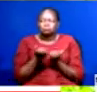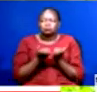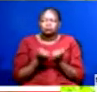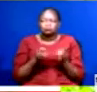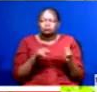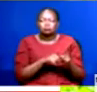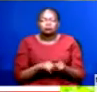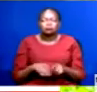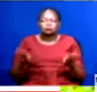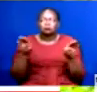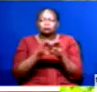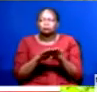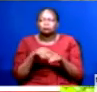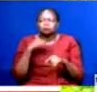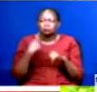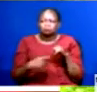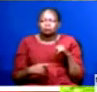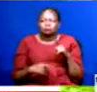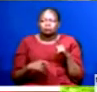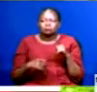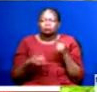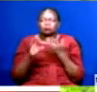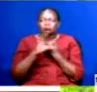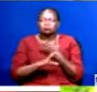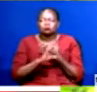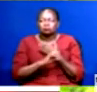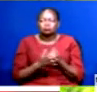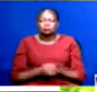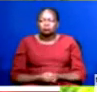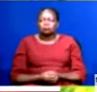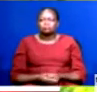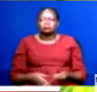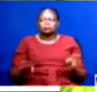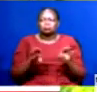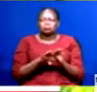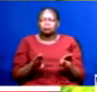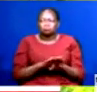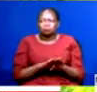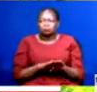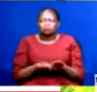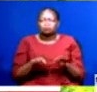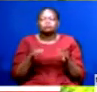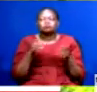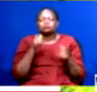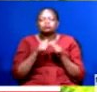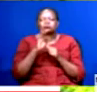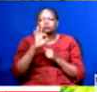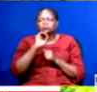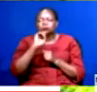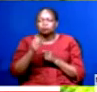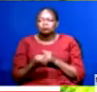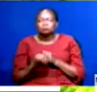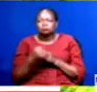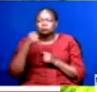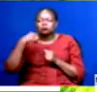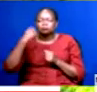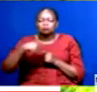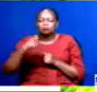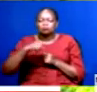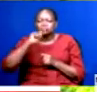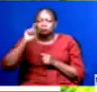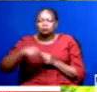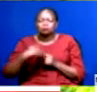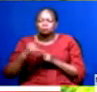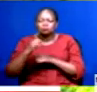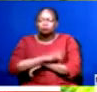shut down annually in the country. The massive shutdown is translated to 30,000 monthly and 1,000 daily,